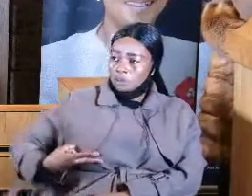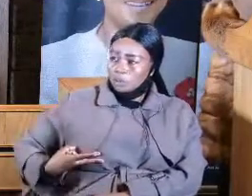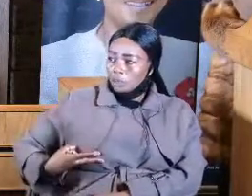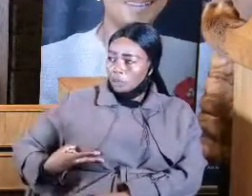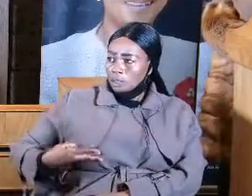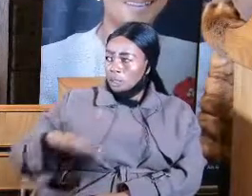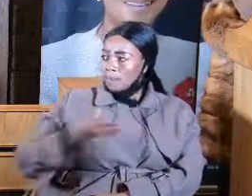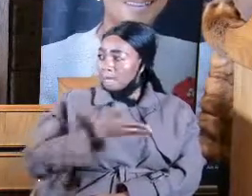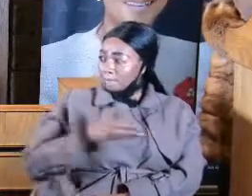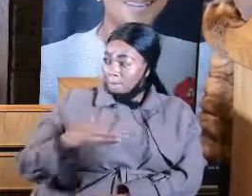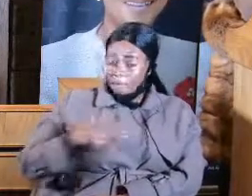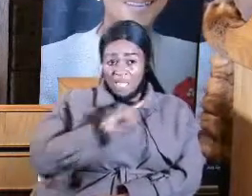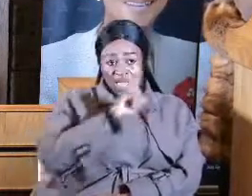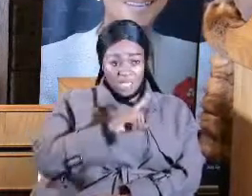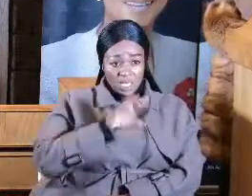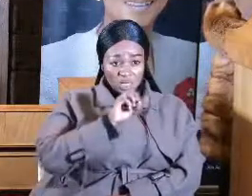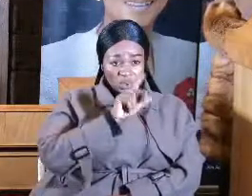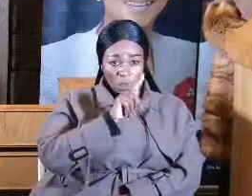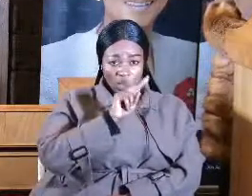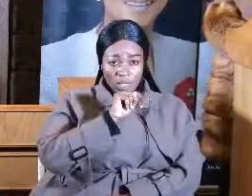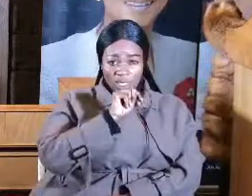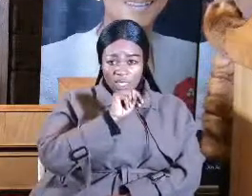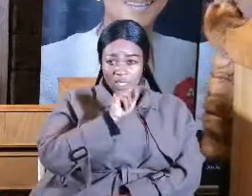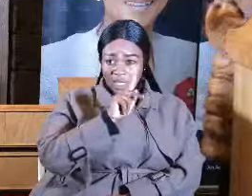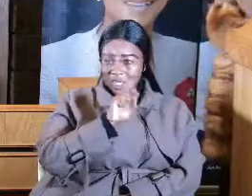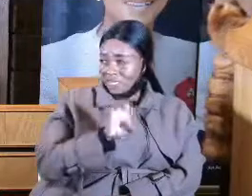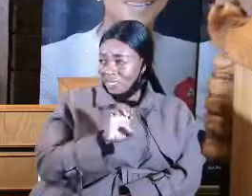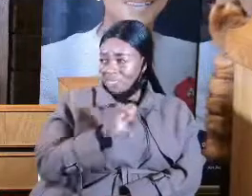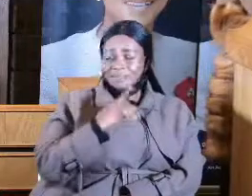Ms. Zonke declared that